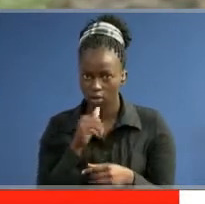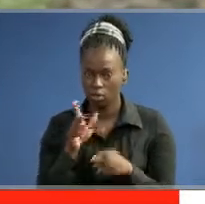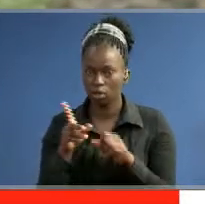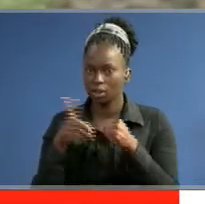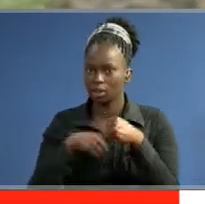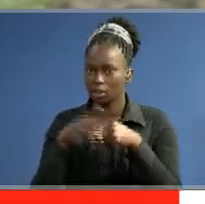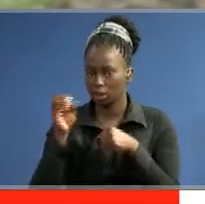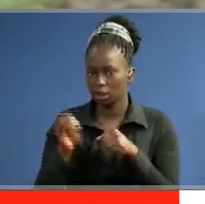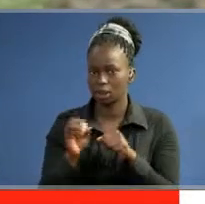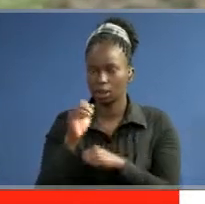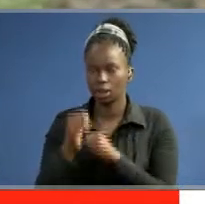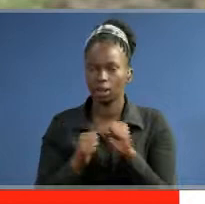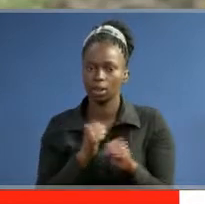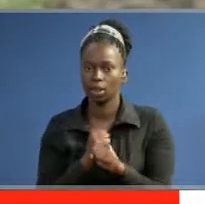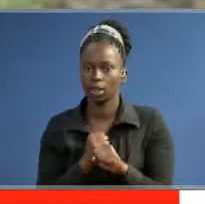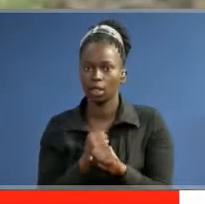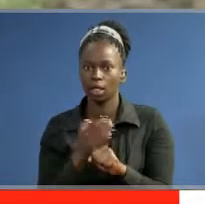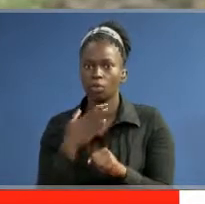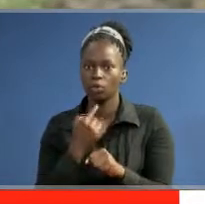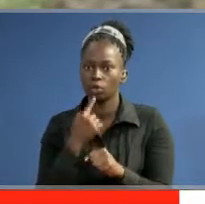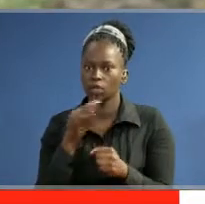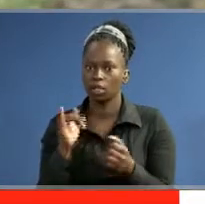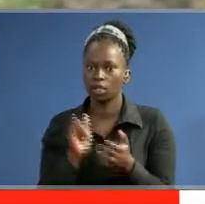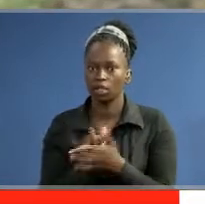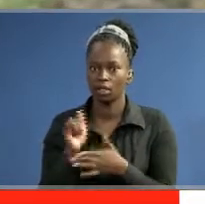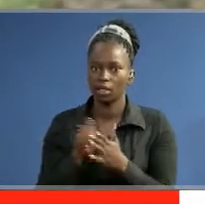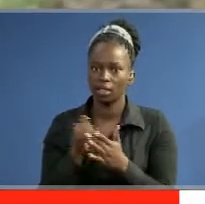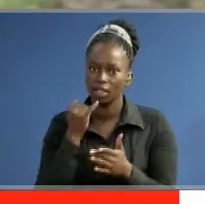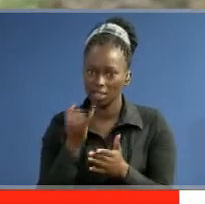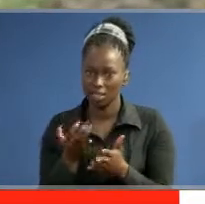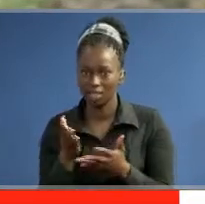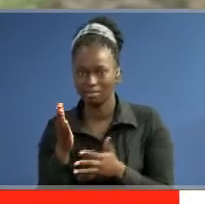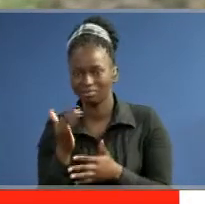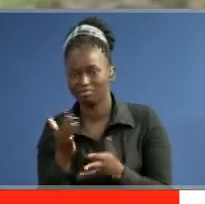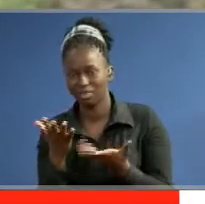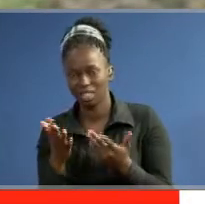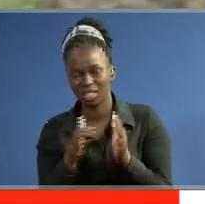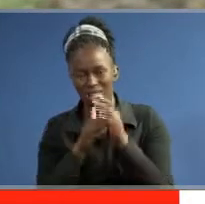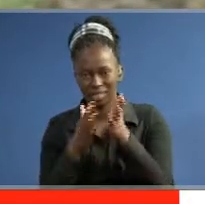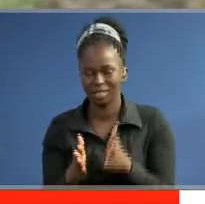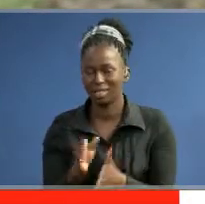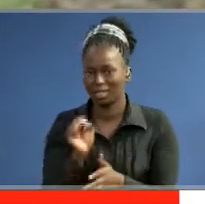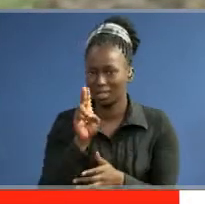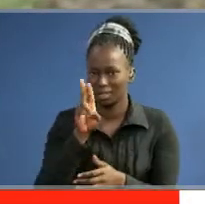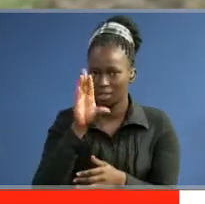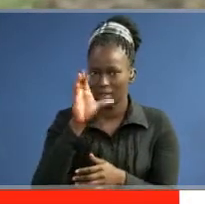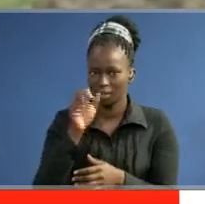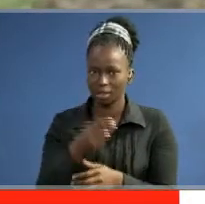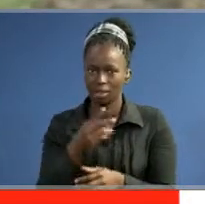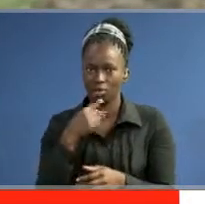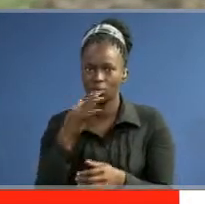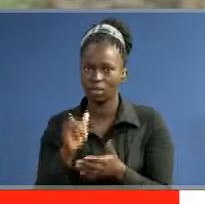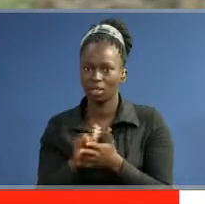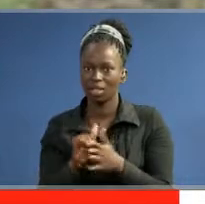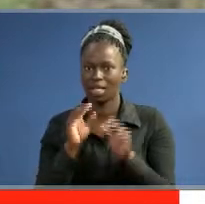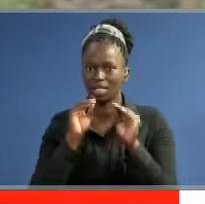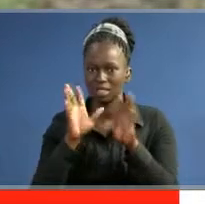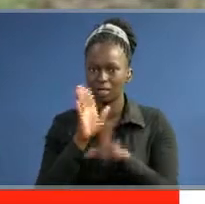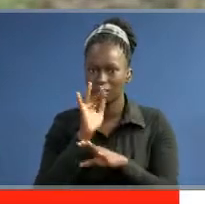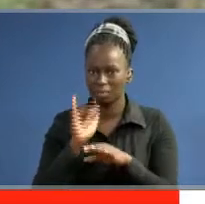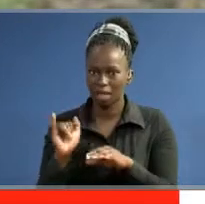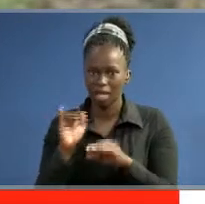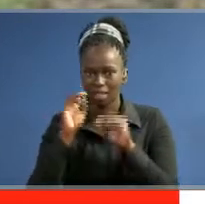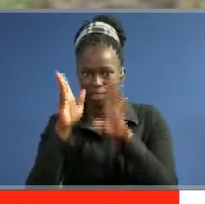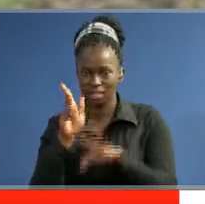years. I want to say that it's very unfortunate for such a leader who was taught by a teacher at